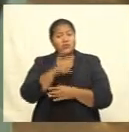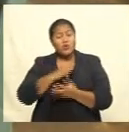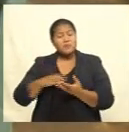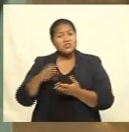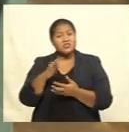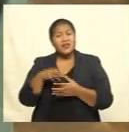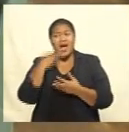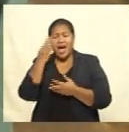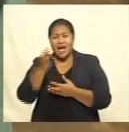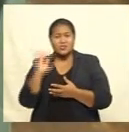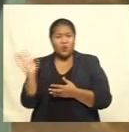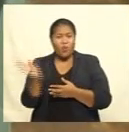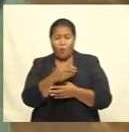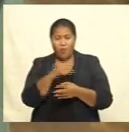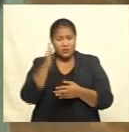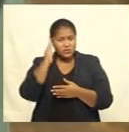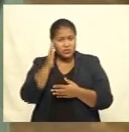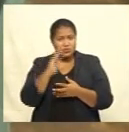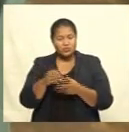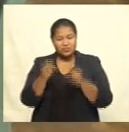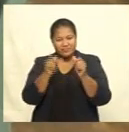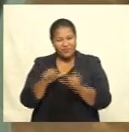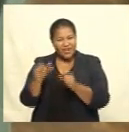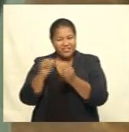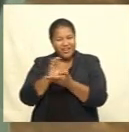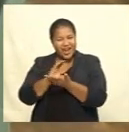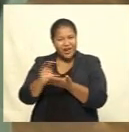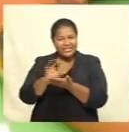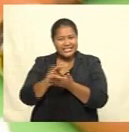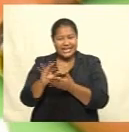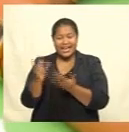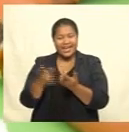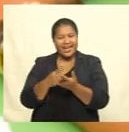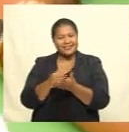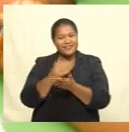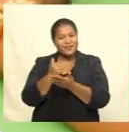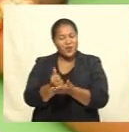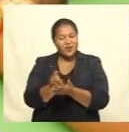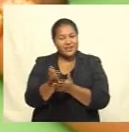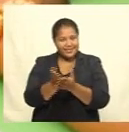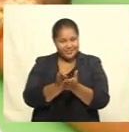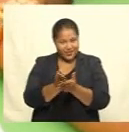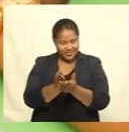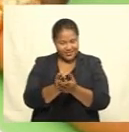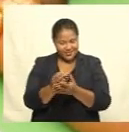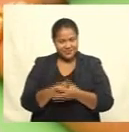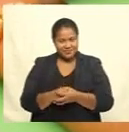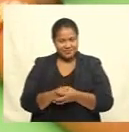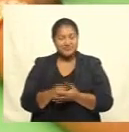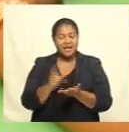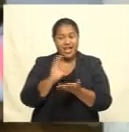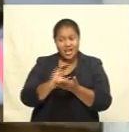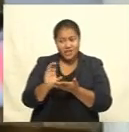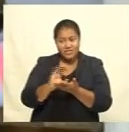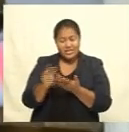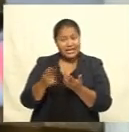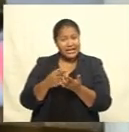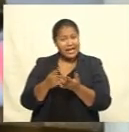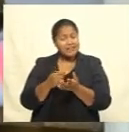across the country to arrange counseling or other support services. Of counseling or other support